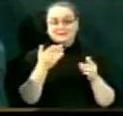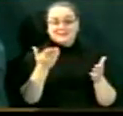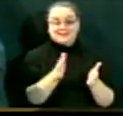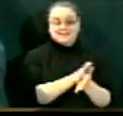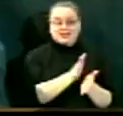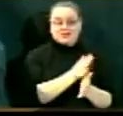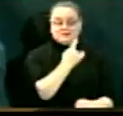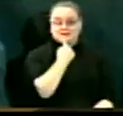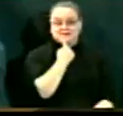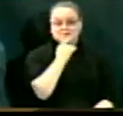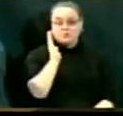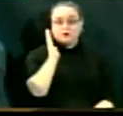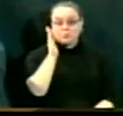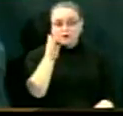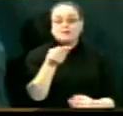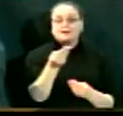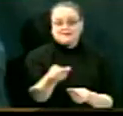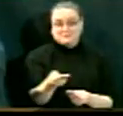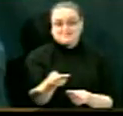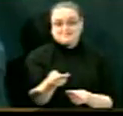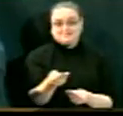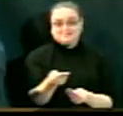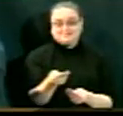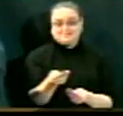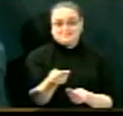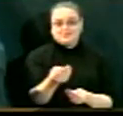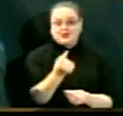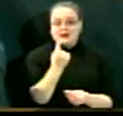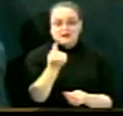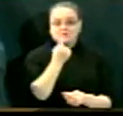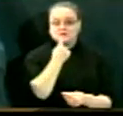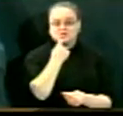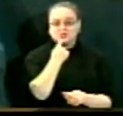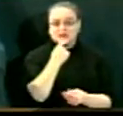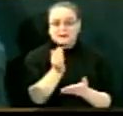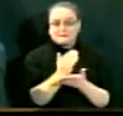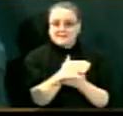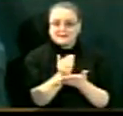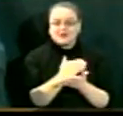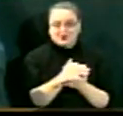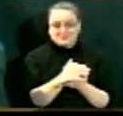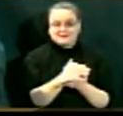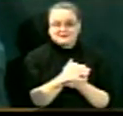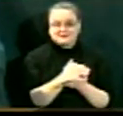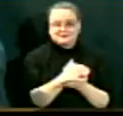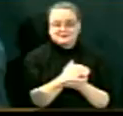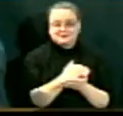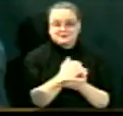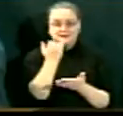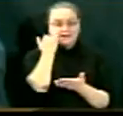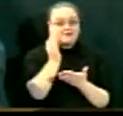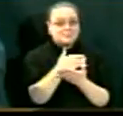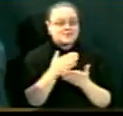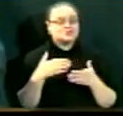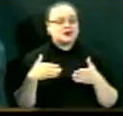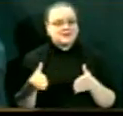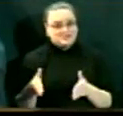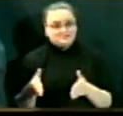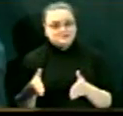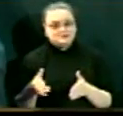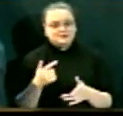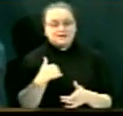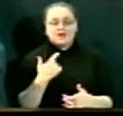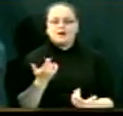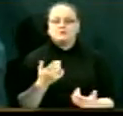document says we will give it, and it's always said with budgetary, if the budget allows. I